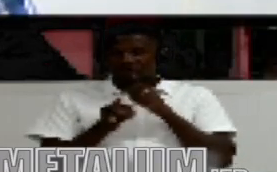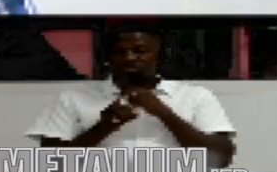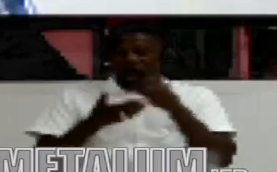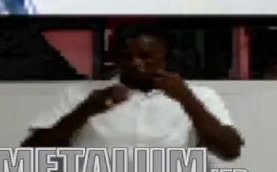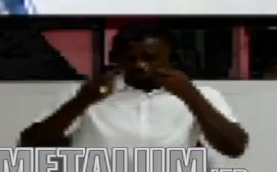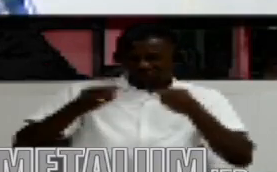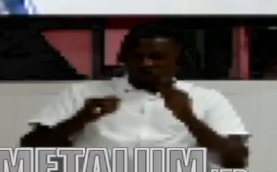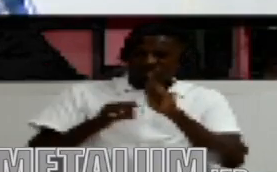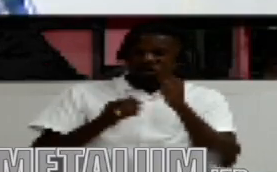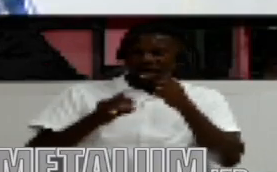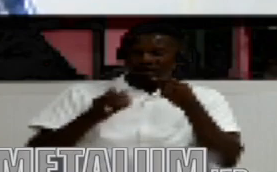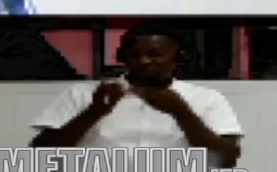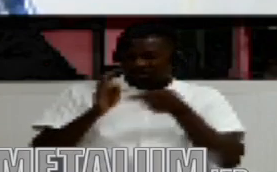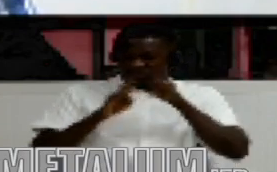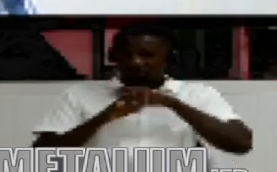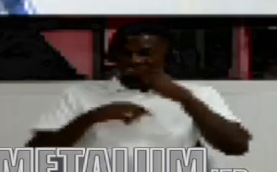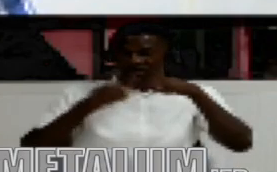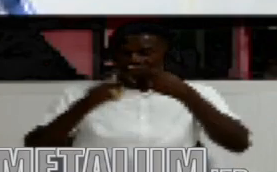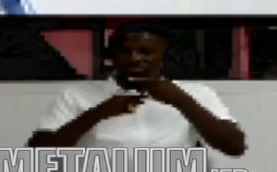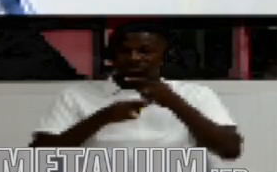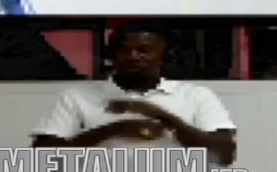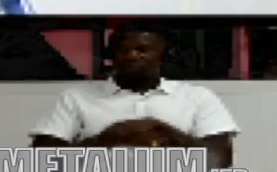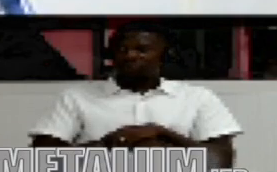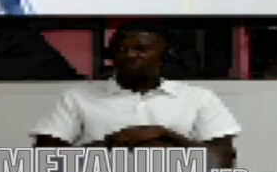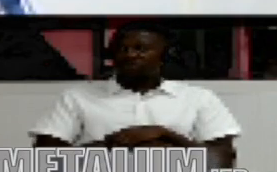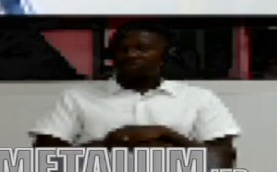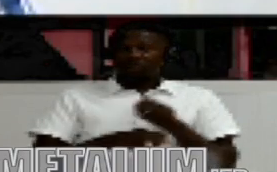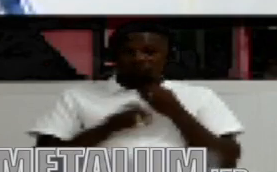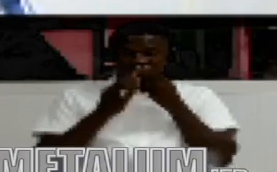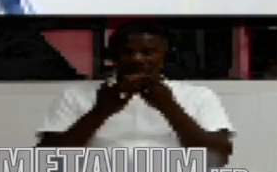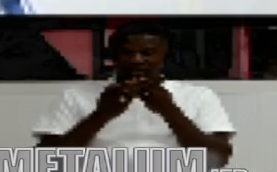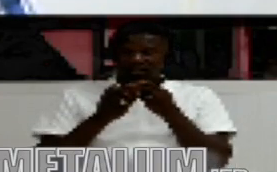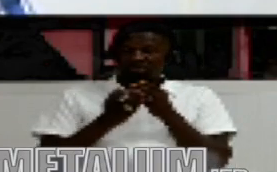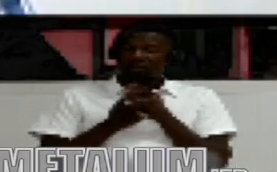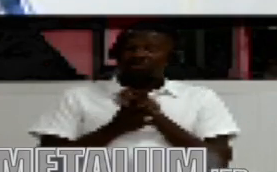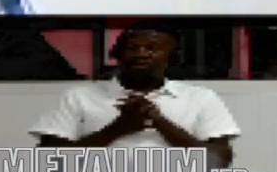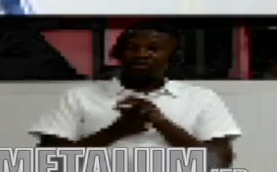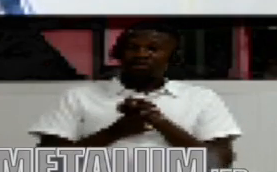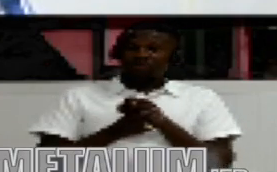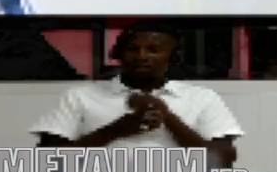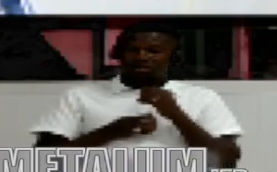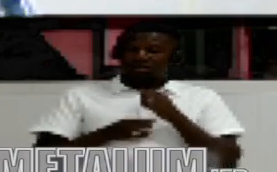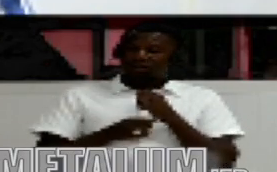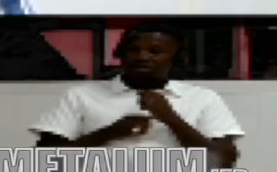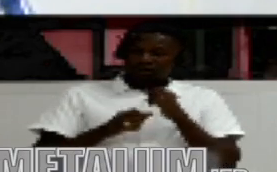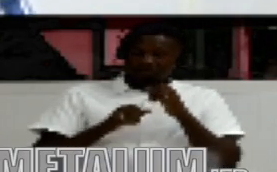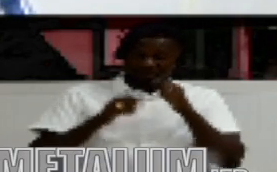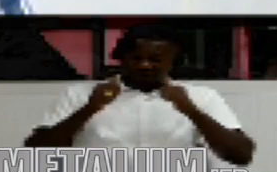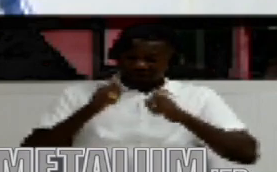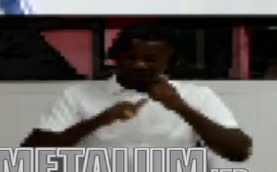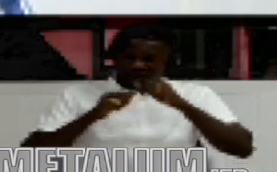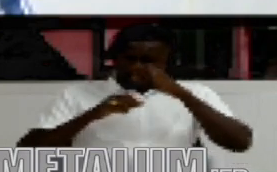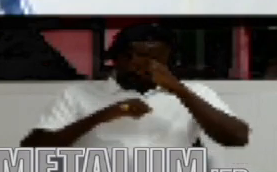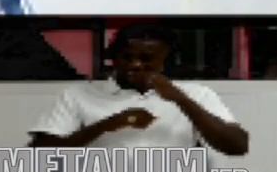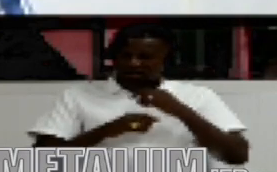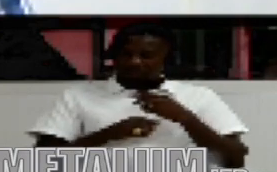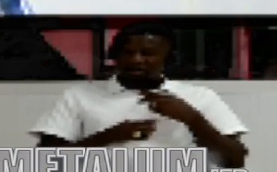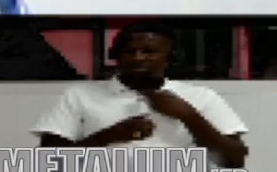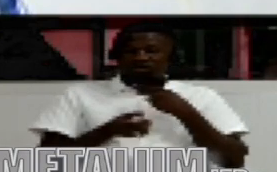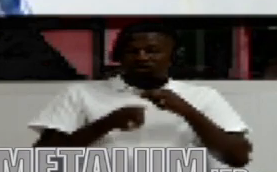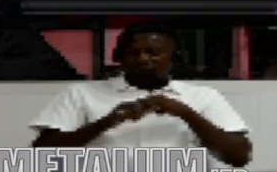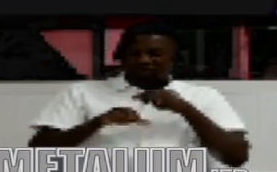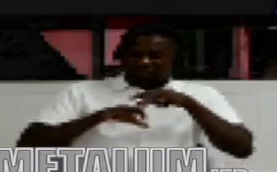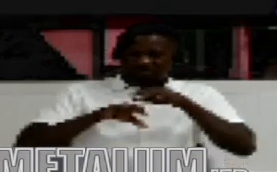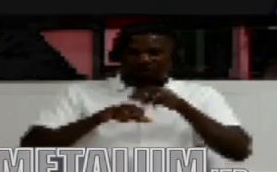is about? It will say diagnosis at admission, infected gangrene of